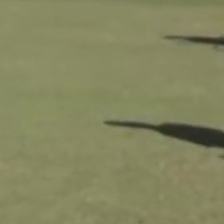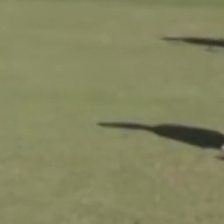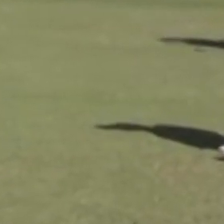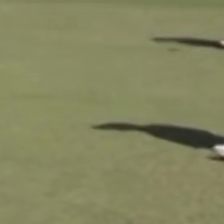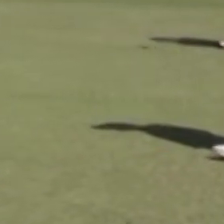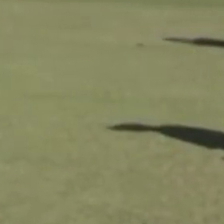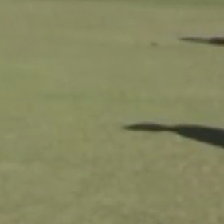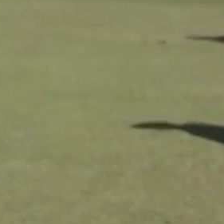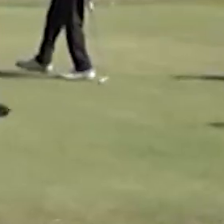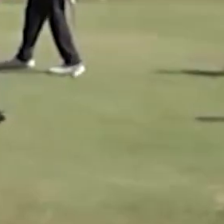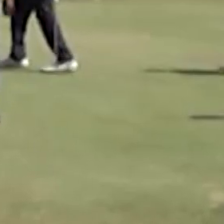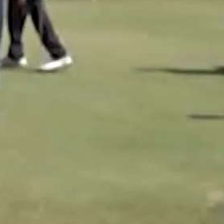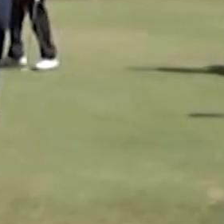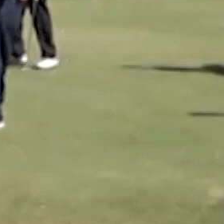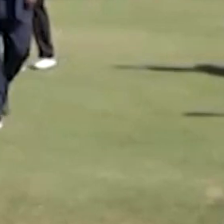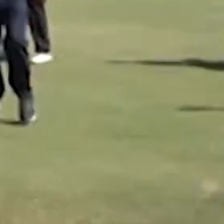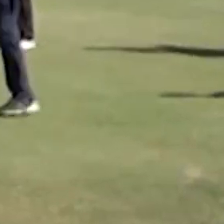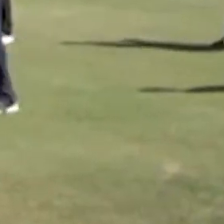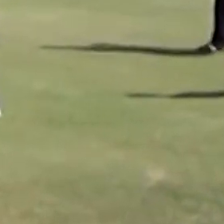District, Southern Province.